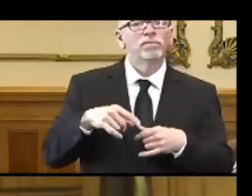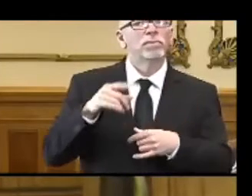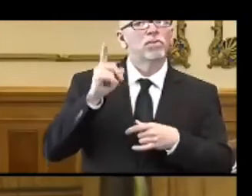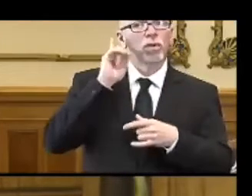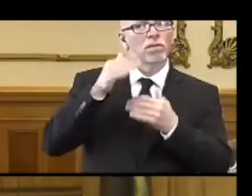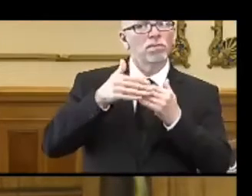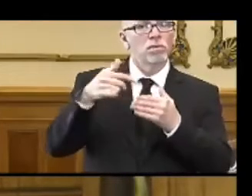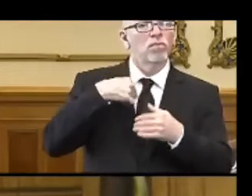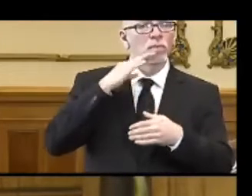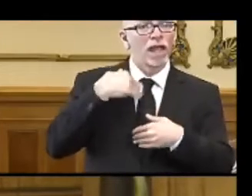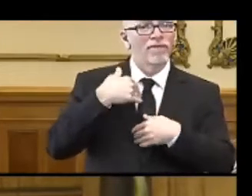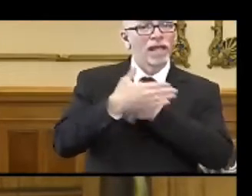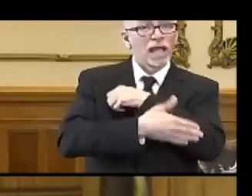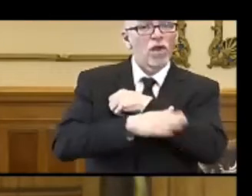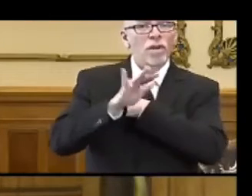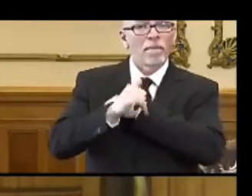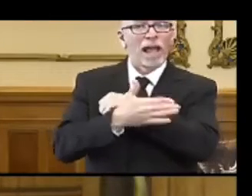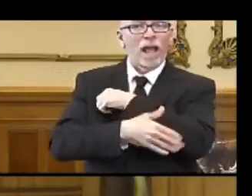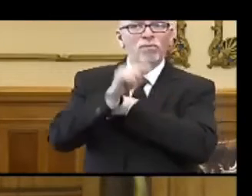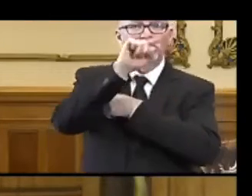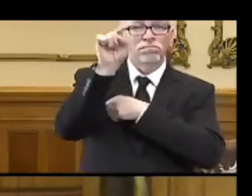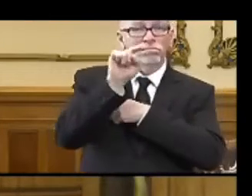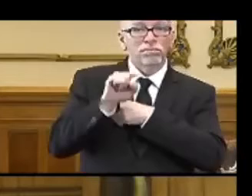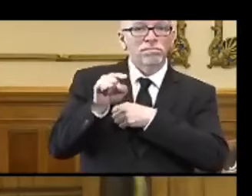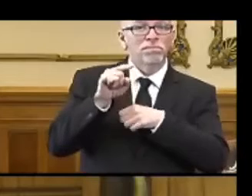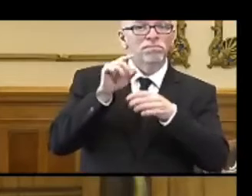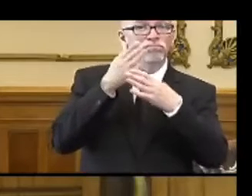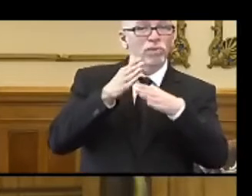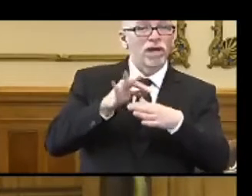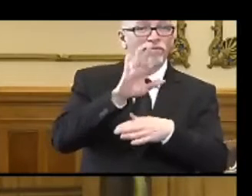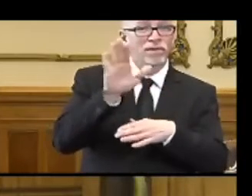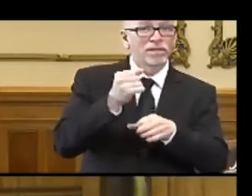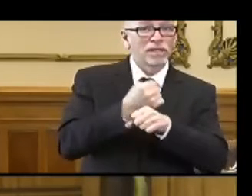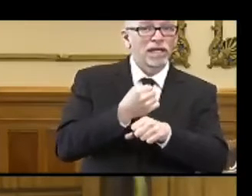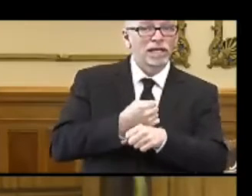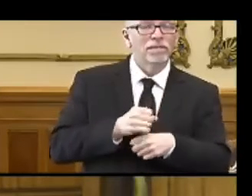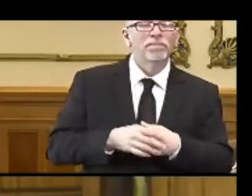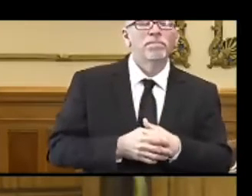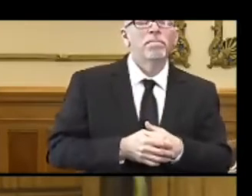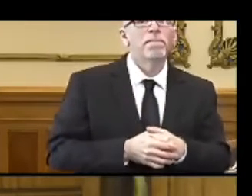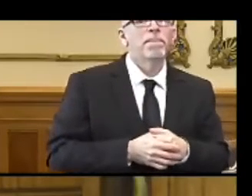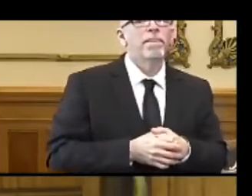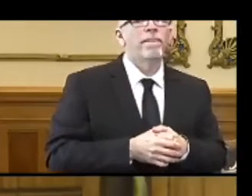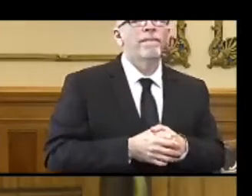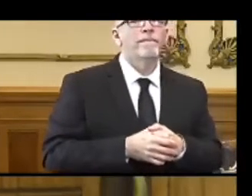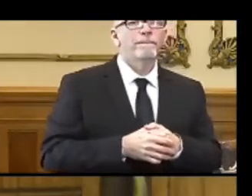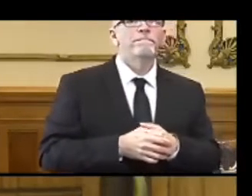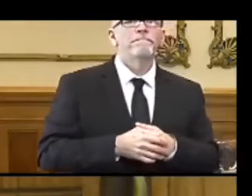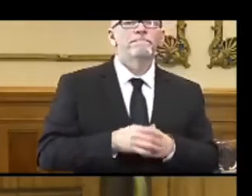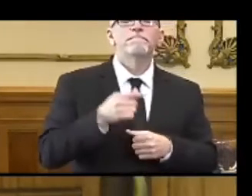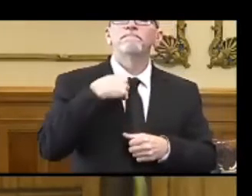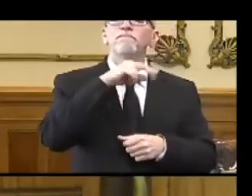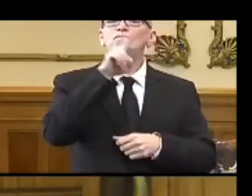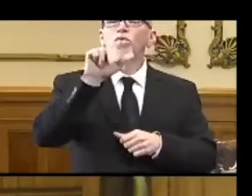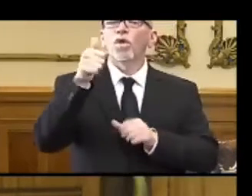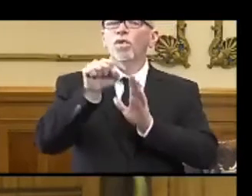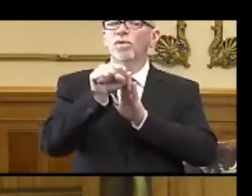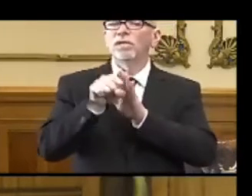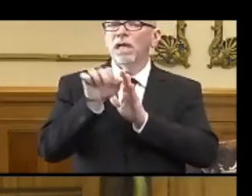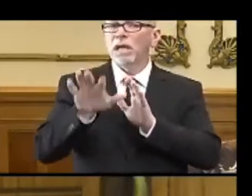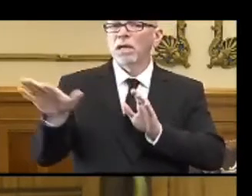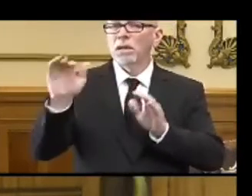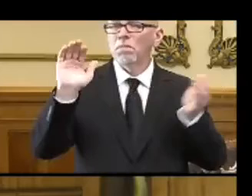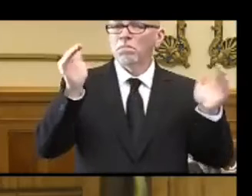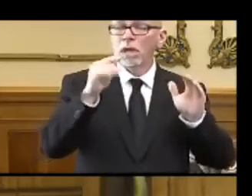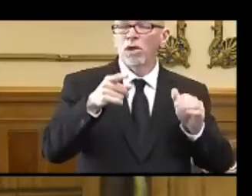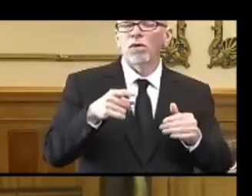a county by county breakdown of that data? Both very good questions. I think when I looked at other states, and you may look